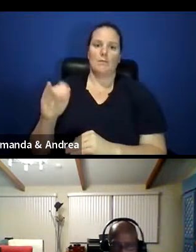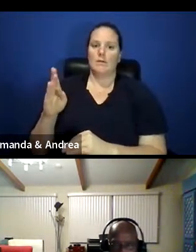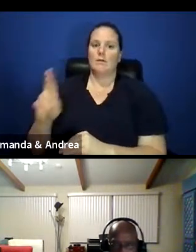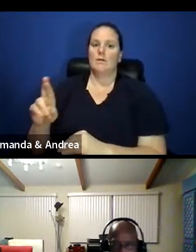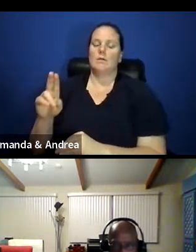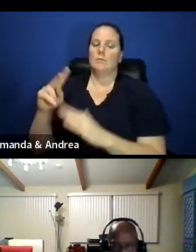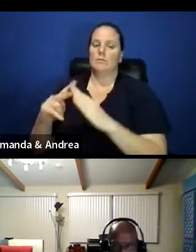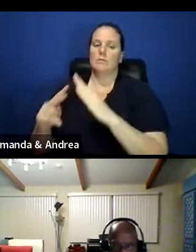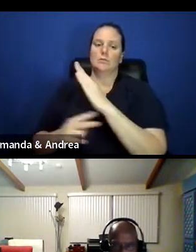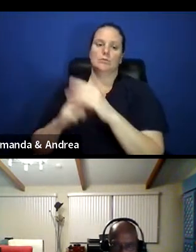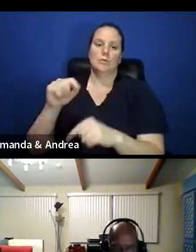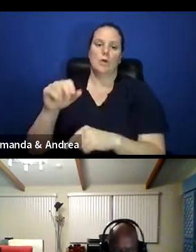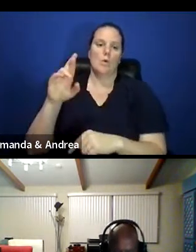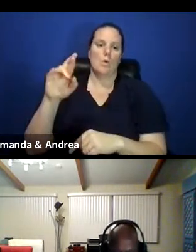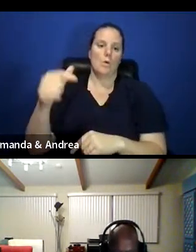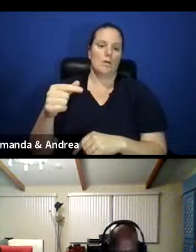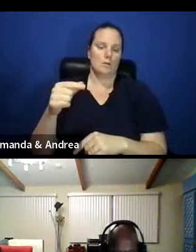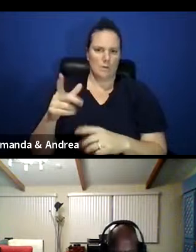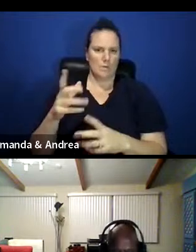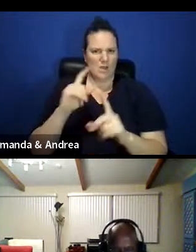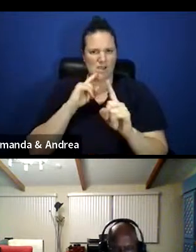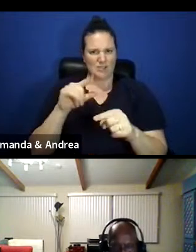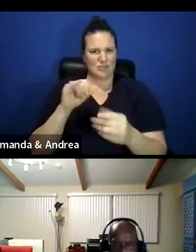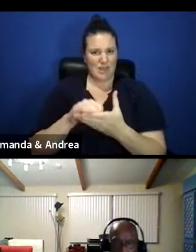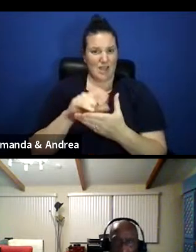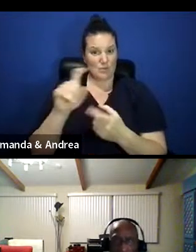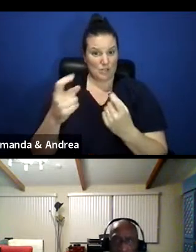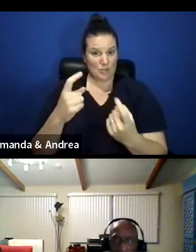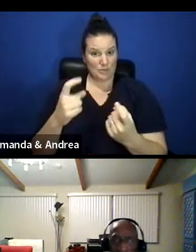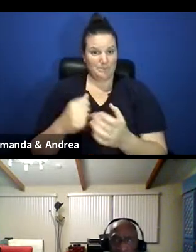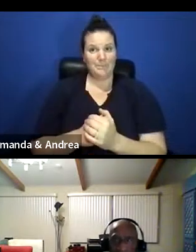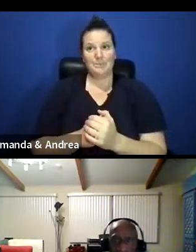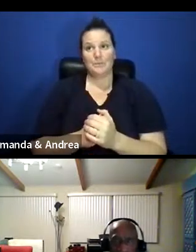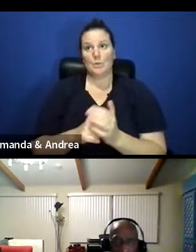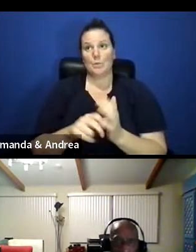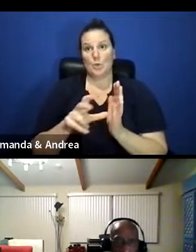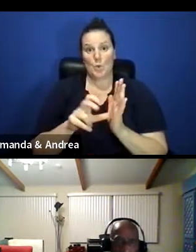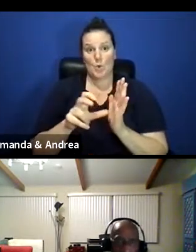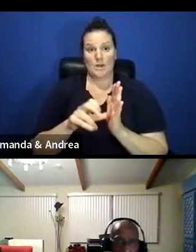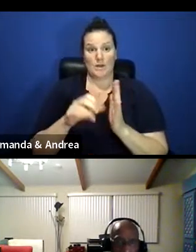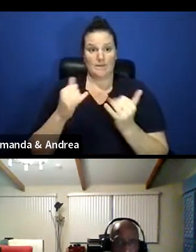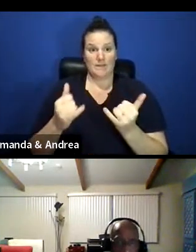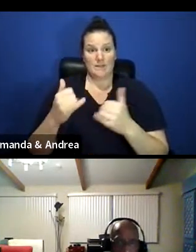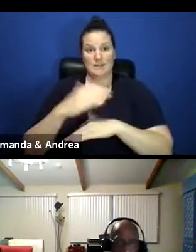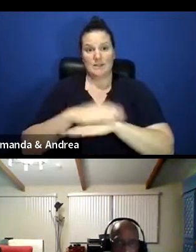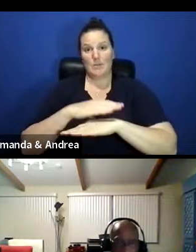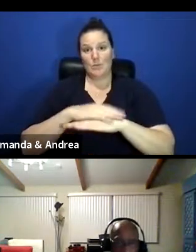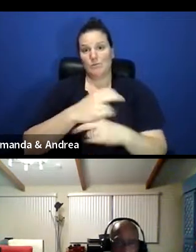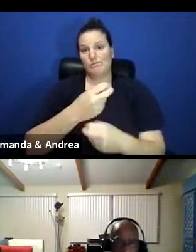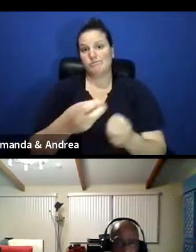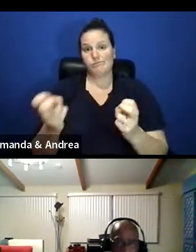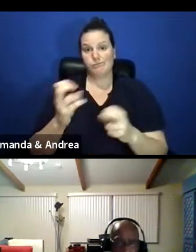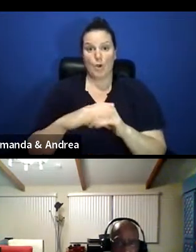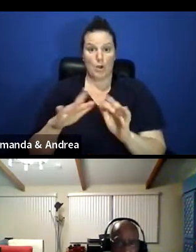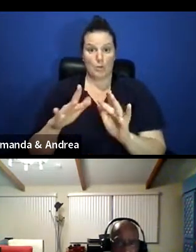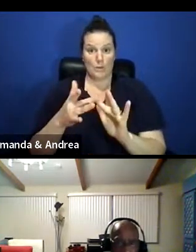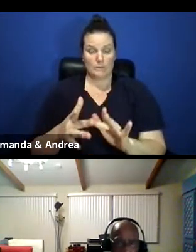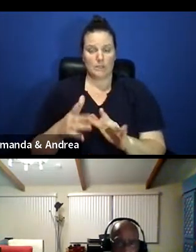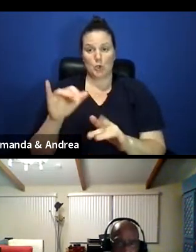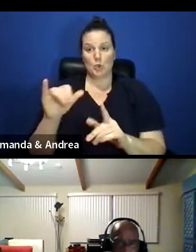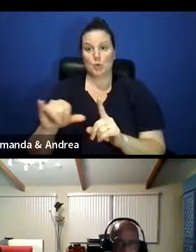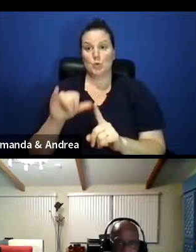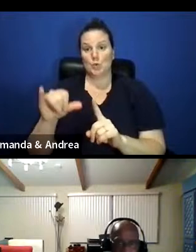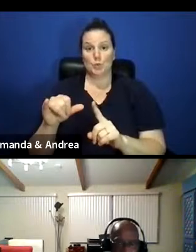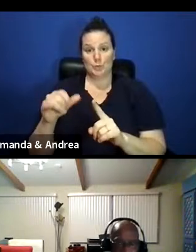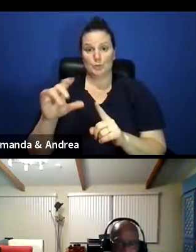info@interstatebridge.org. We will get you an answer to your question. The recording of this roundtable will be available on our website and YouTube